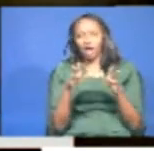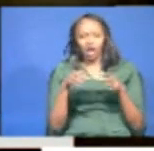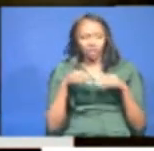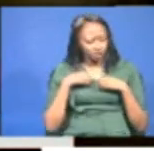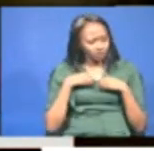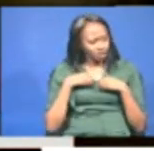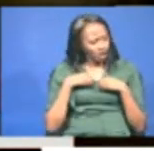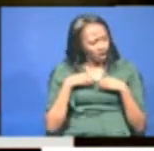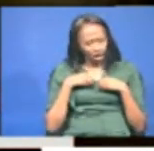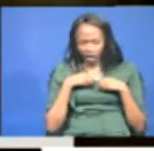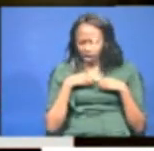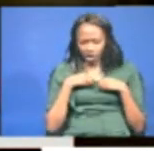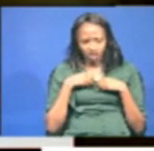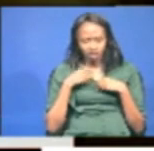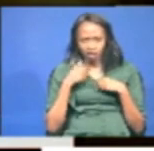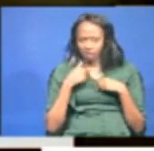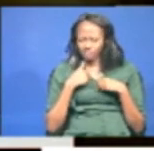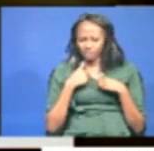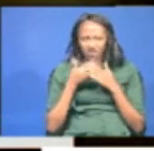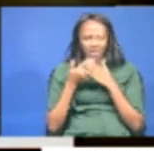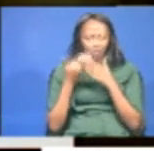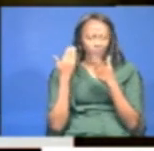in my case, I think it was foolish.